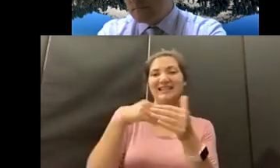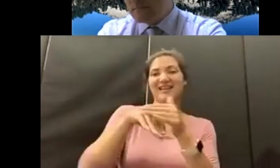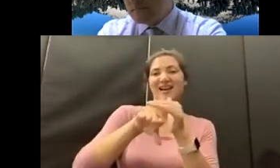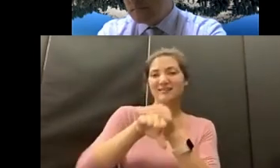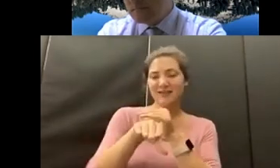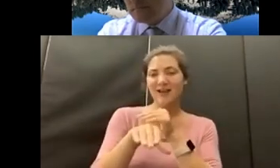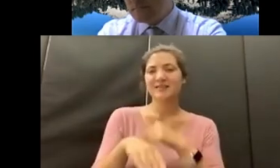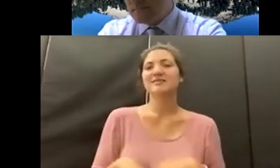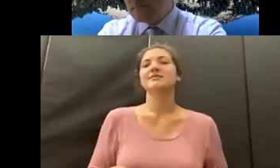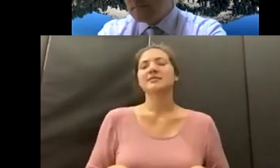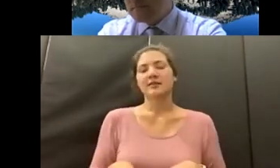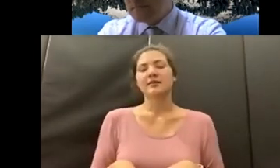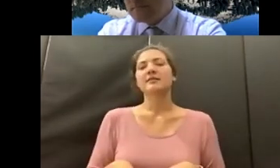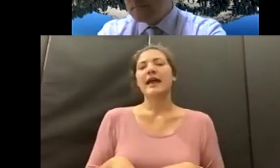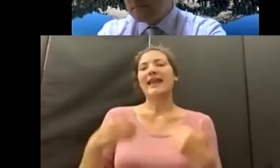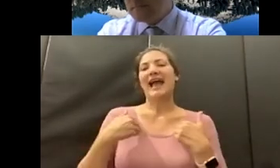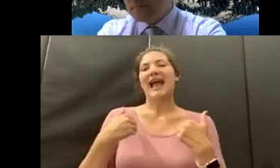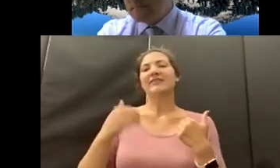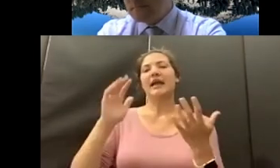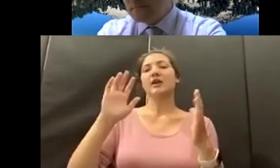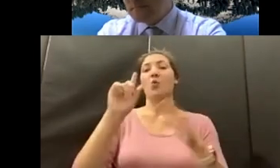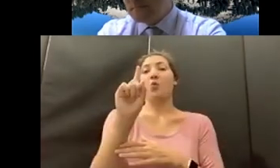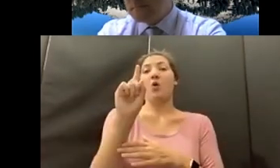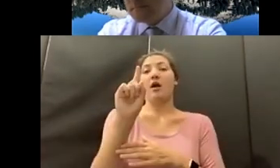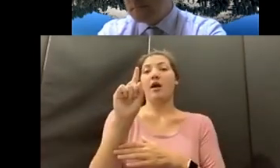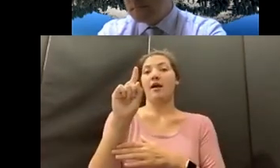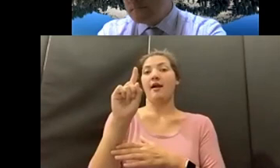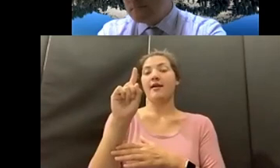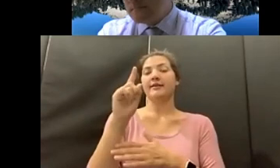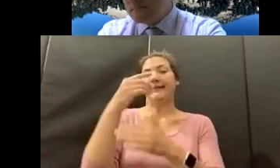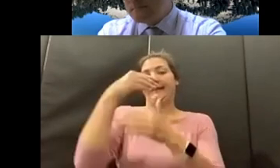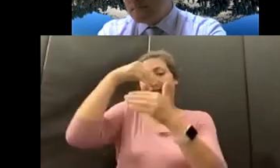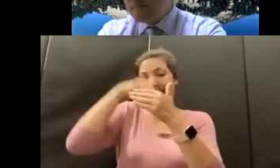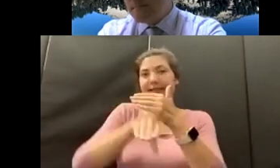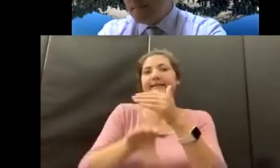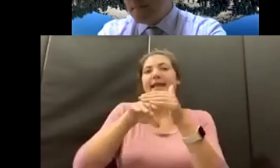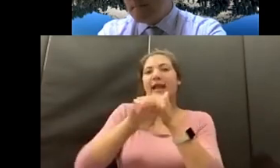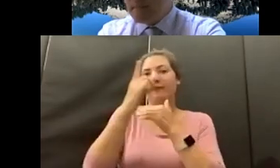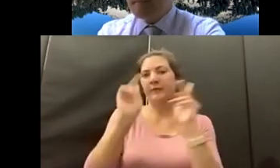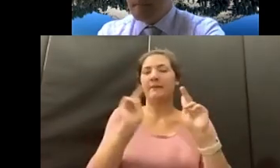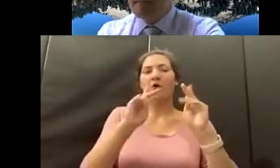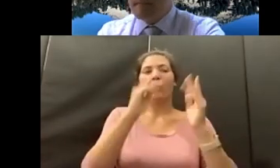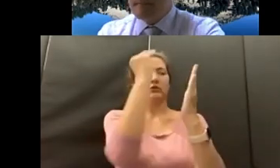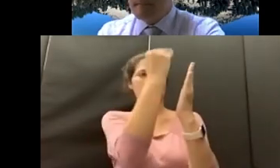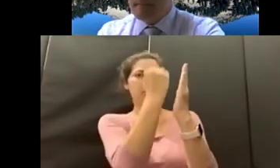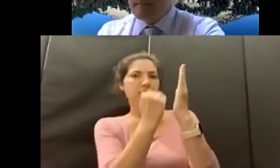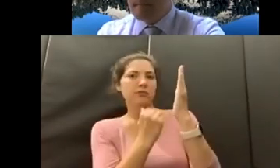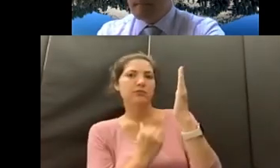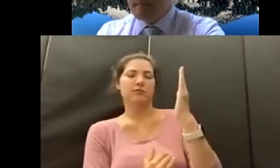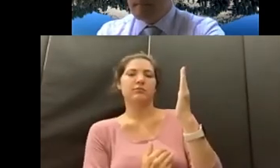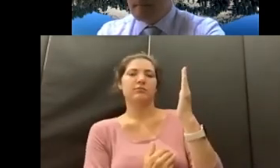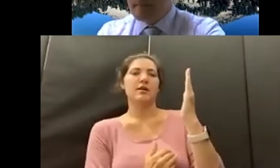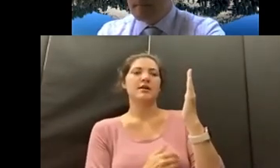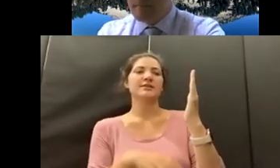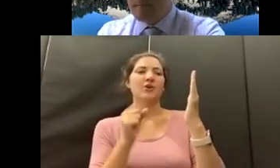kind of central intake point, I think is going to be a really important piece of addressing that food insecurity and